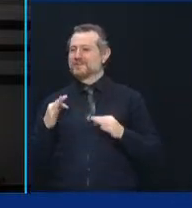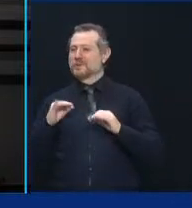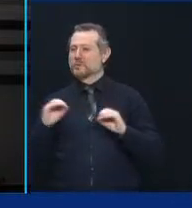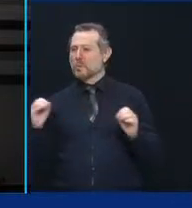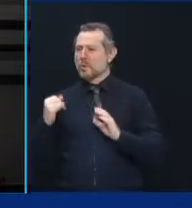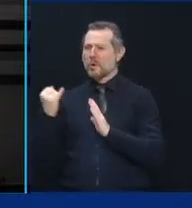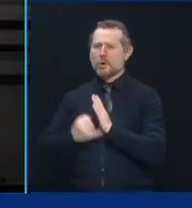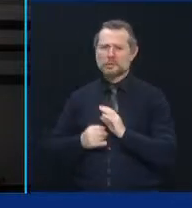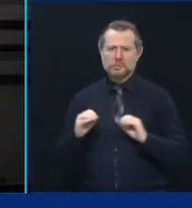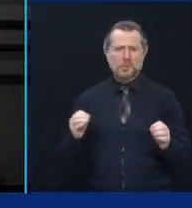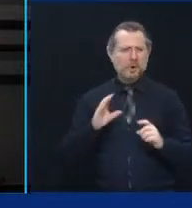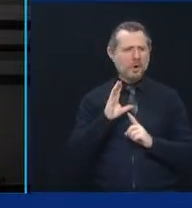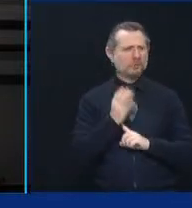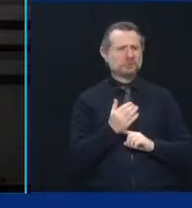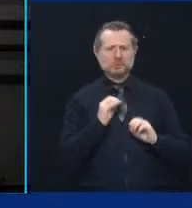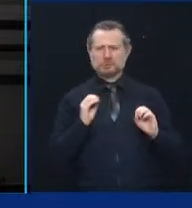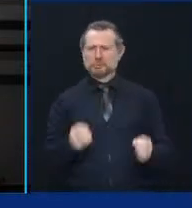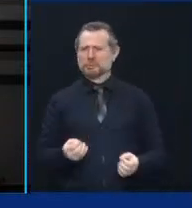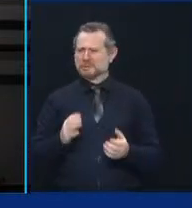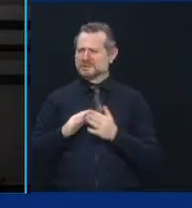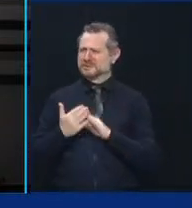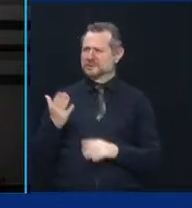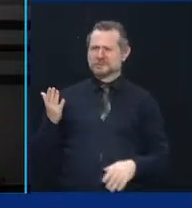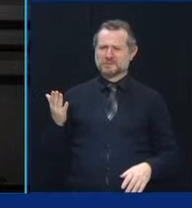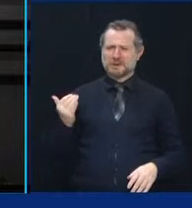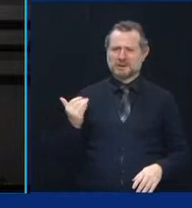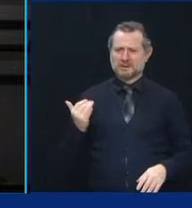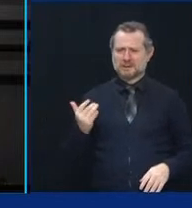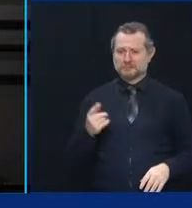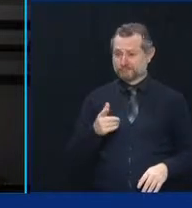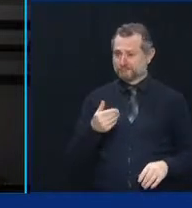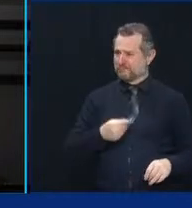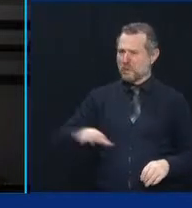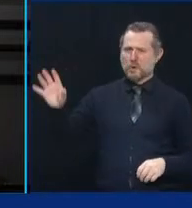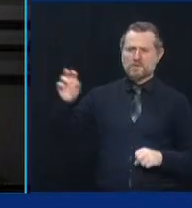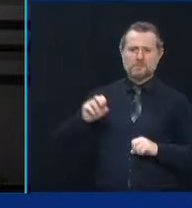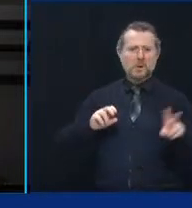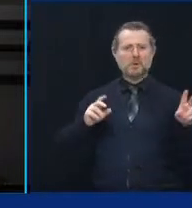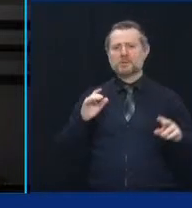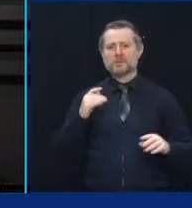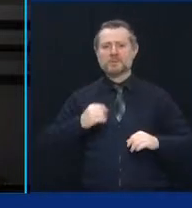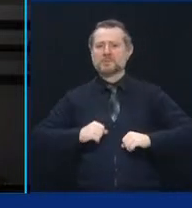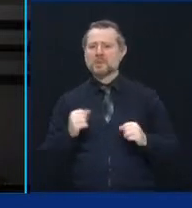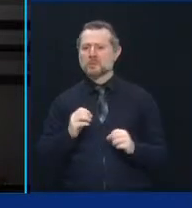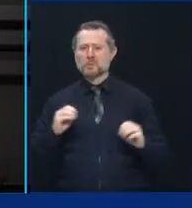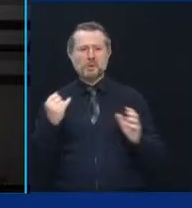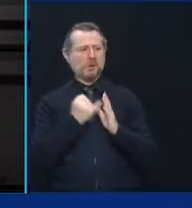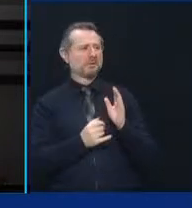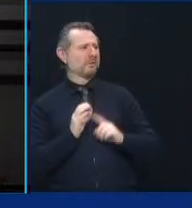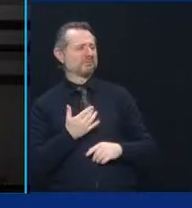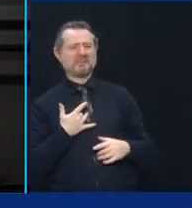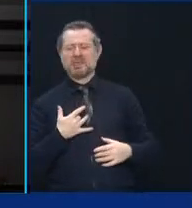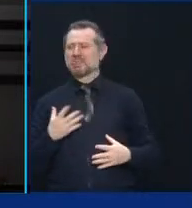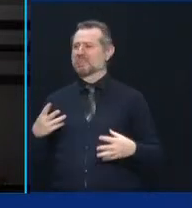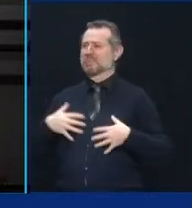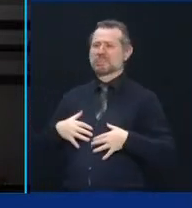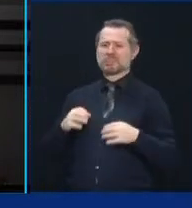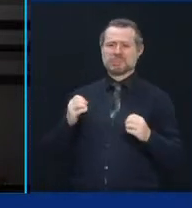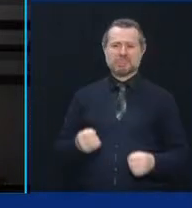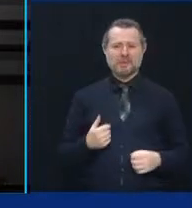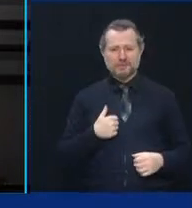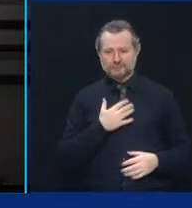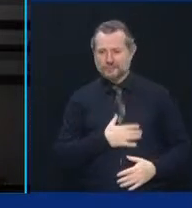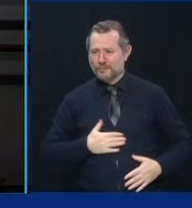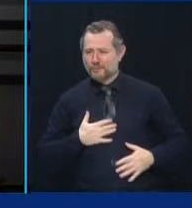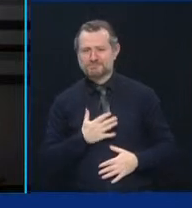city? Move out, get more space. If you can't enjoy the assets of a city, and we're seeing